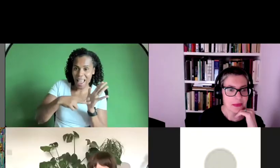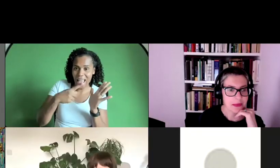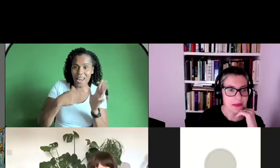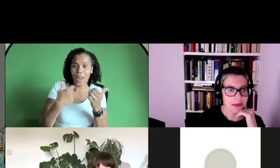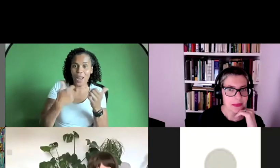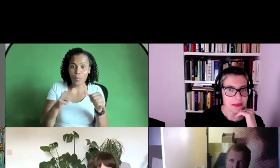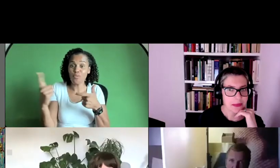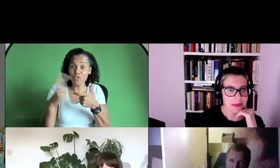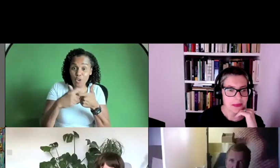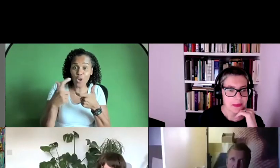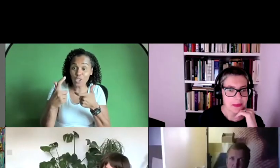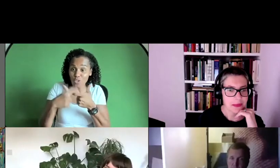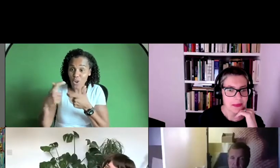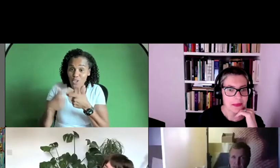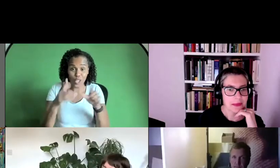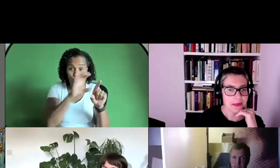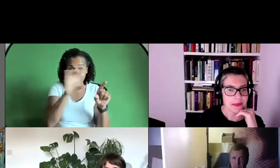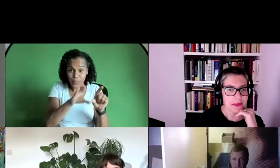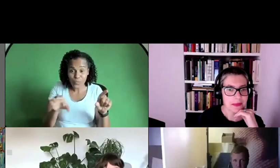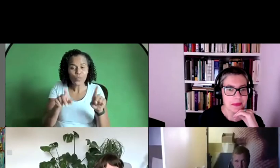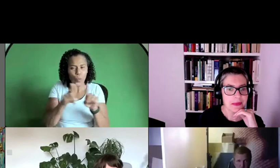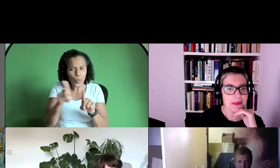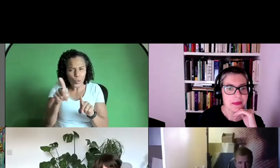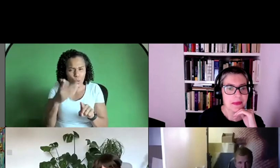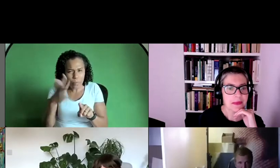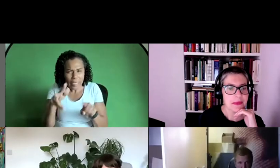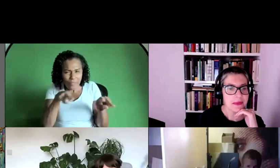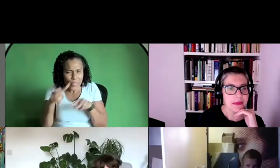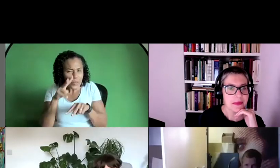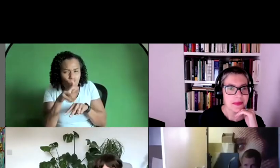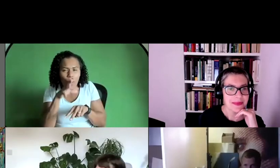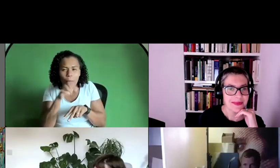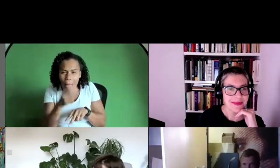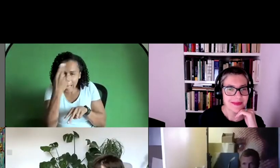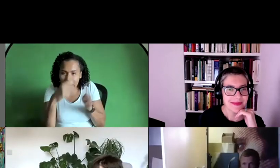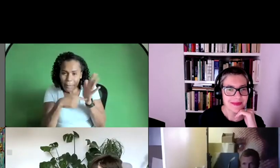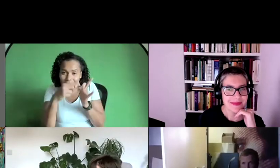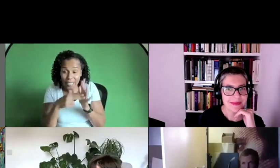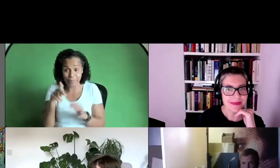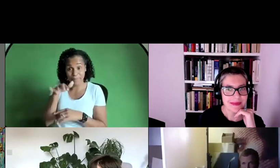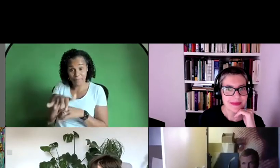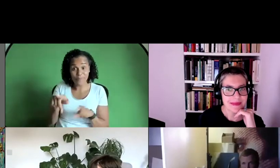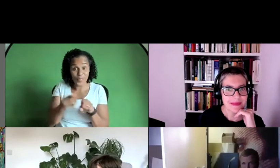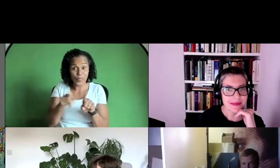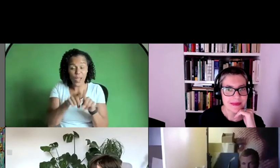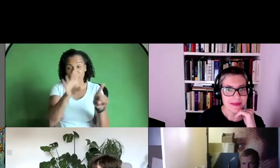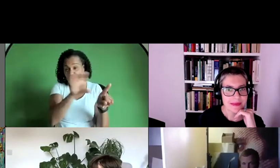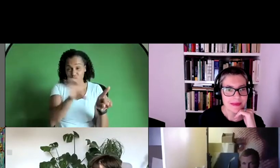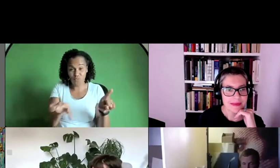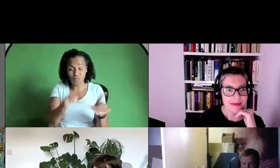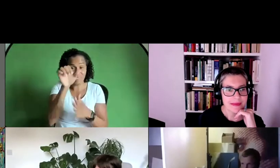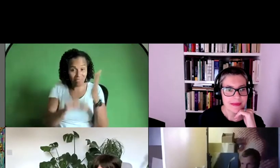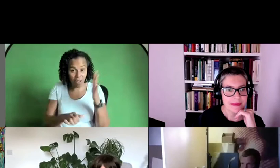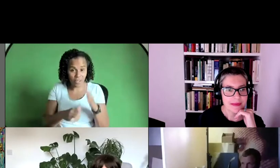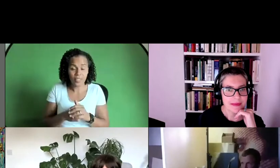uh and tim of course so you've already met in the video a little bit um and i think um just to kind